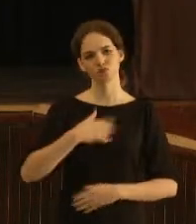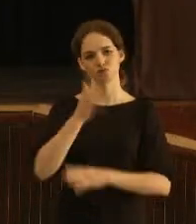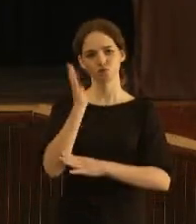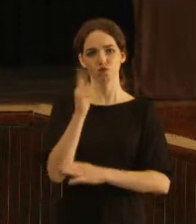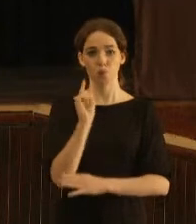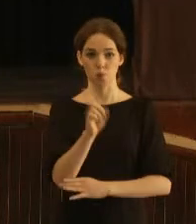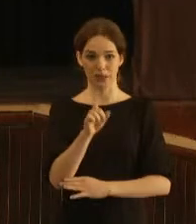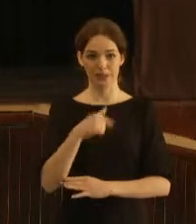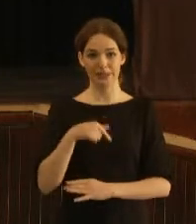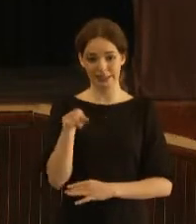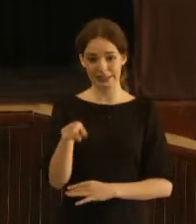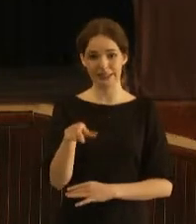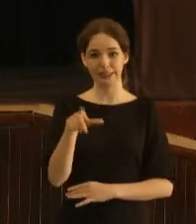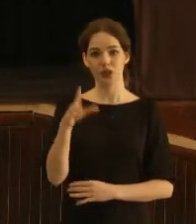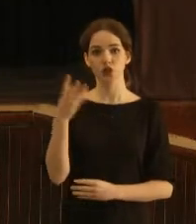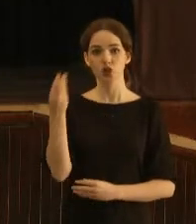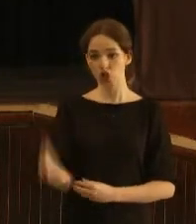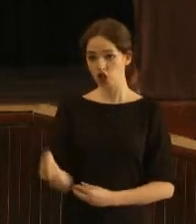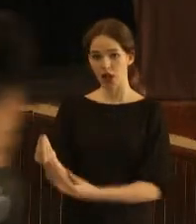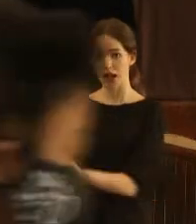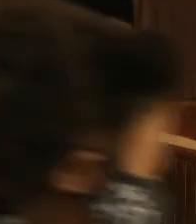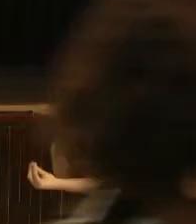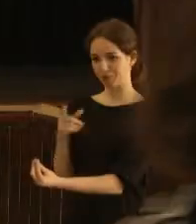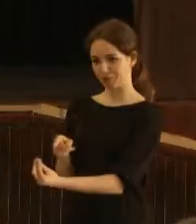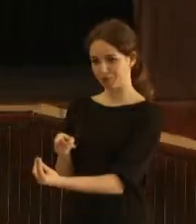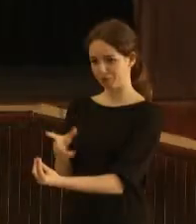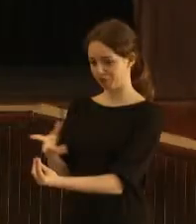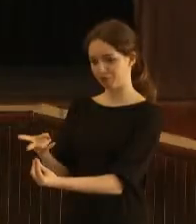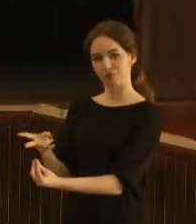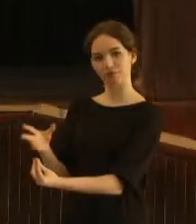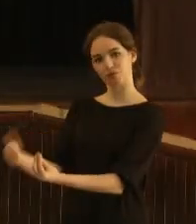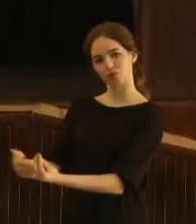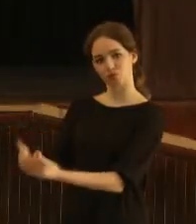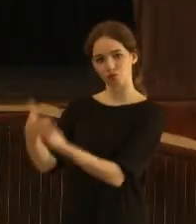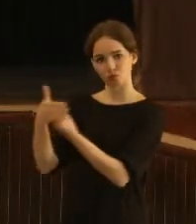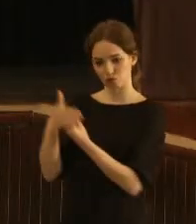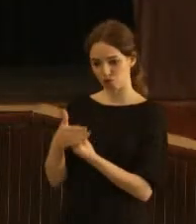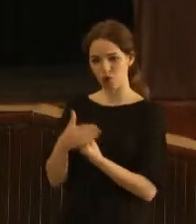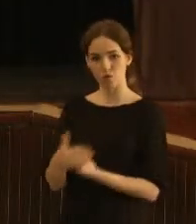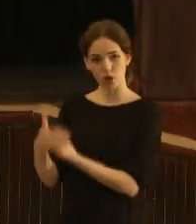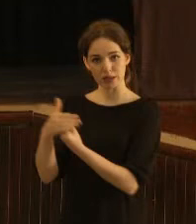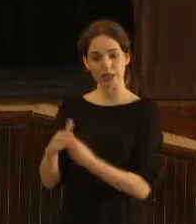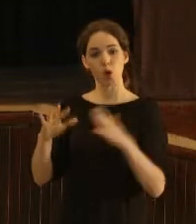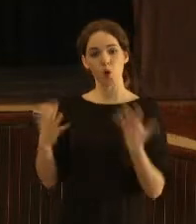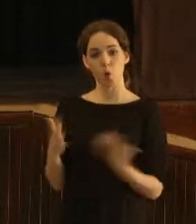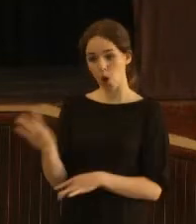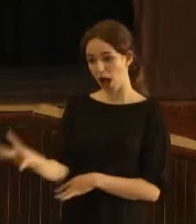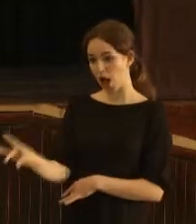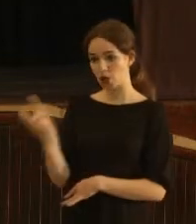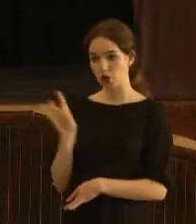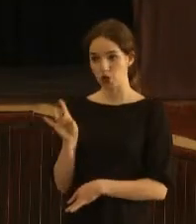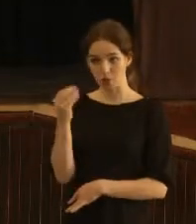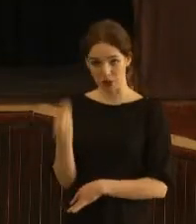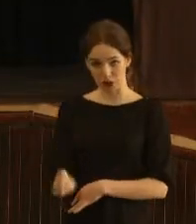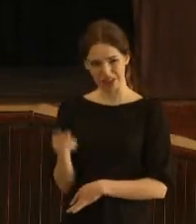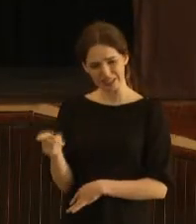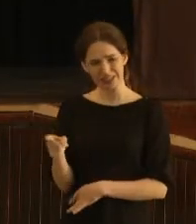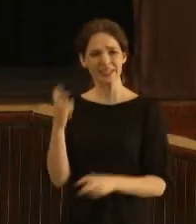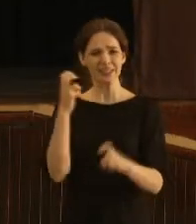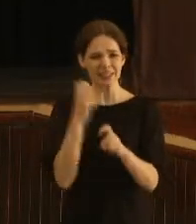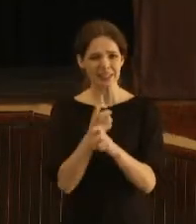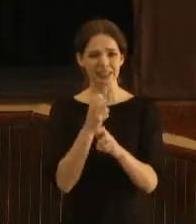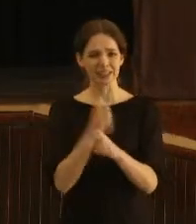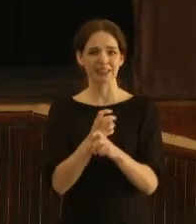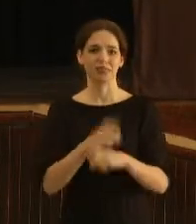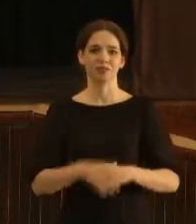difficult it is to place a child in foster care or to be adopted. Ja, ons het 'n